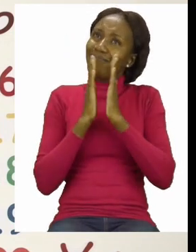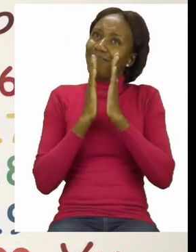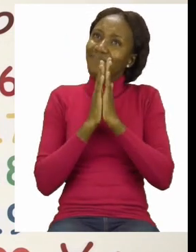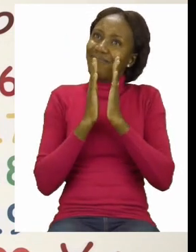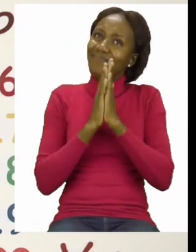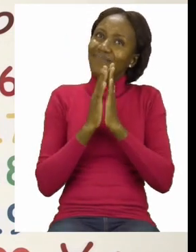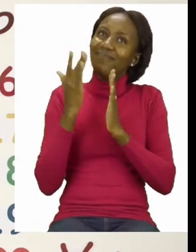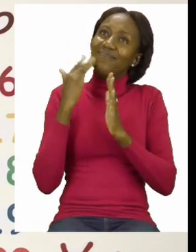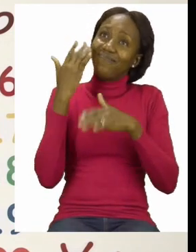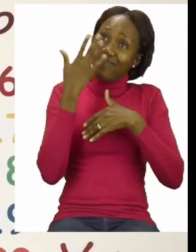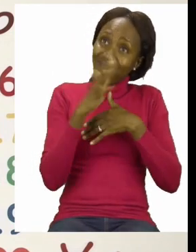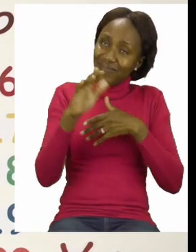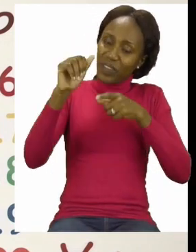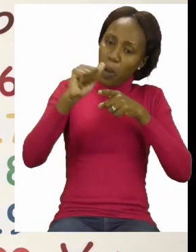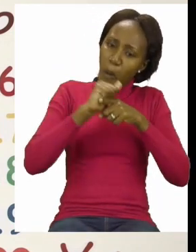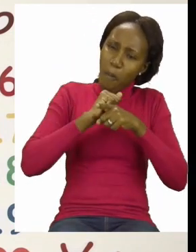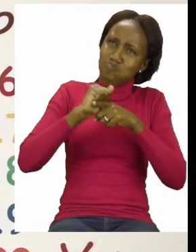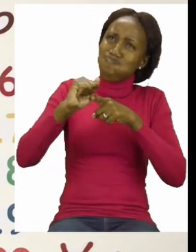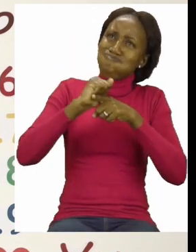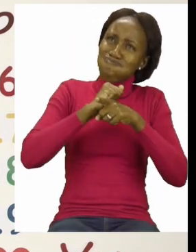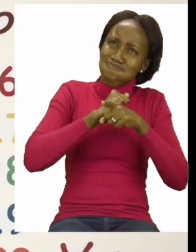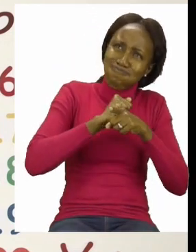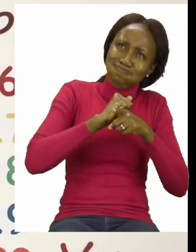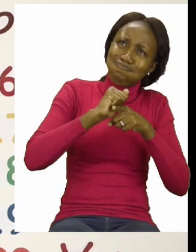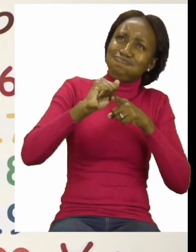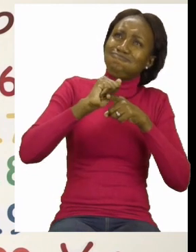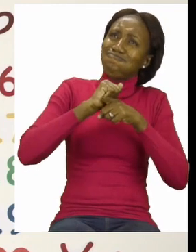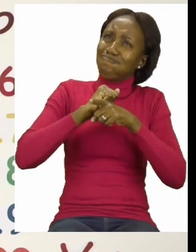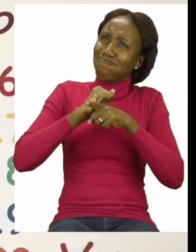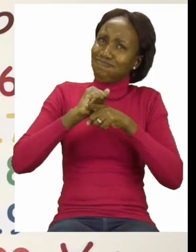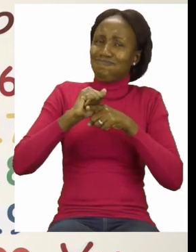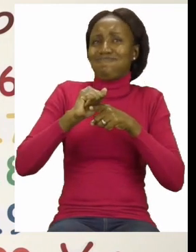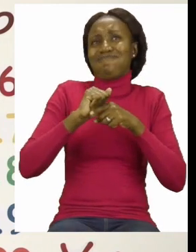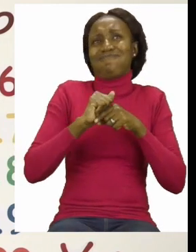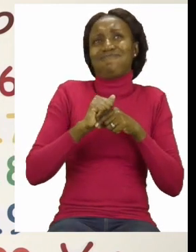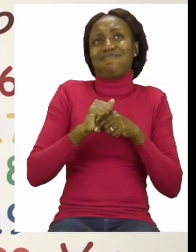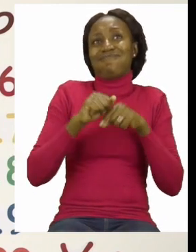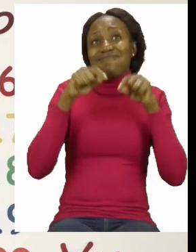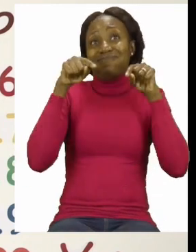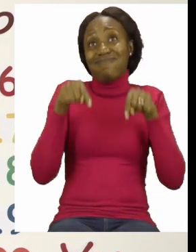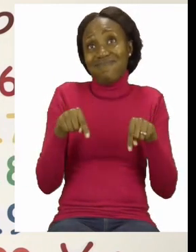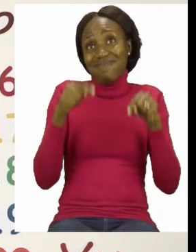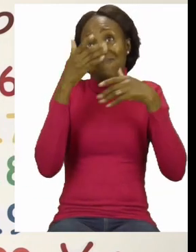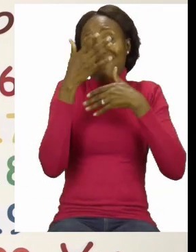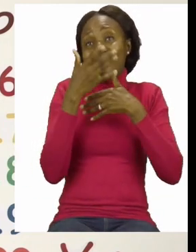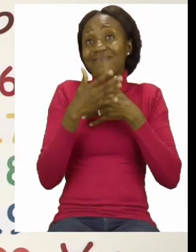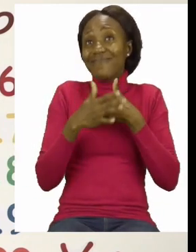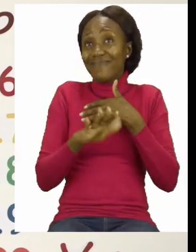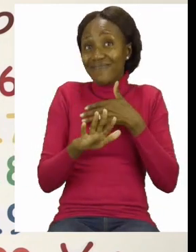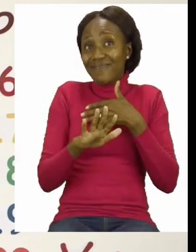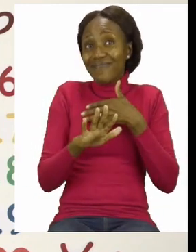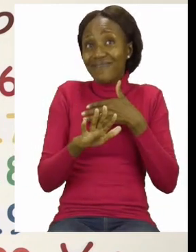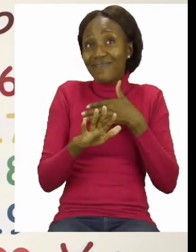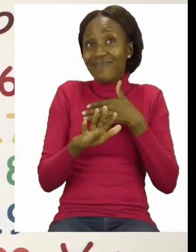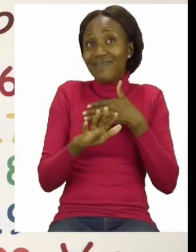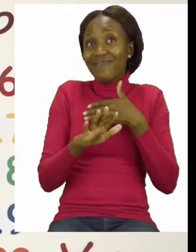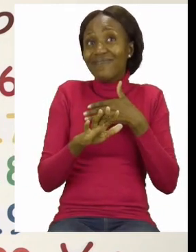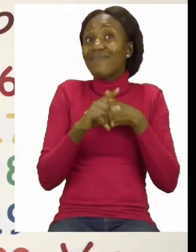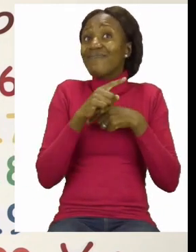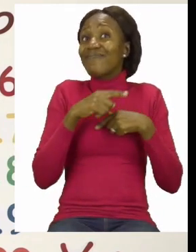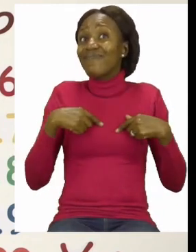you practice, practice, practice. So now that we are done with our work, we need